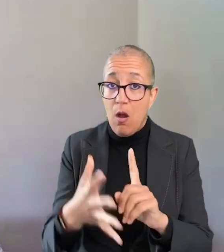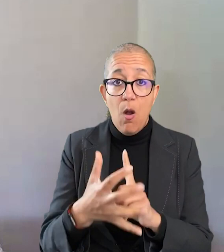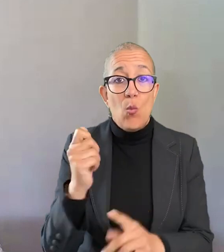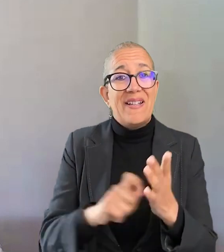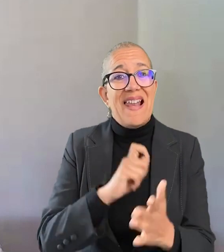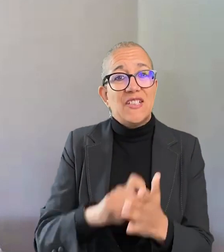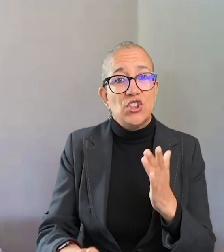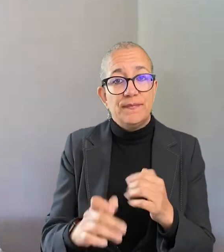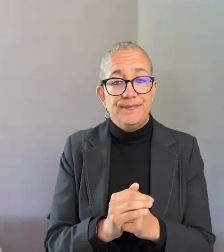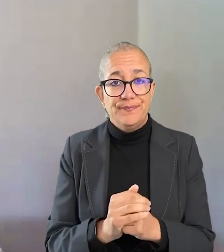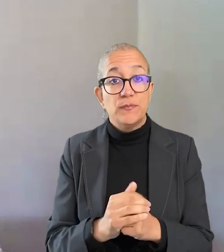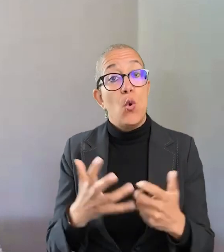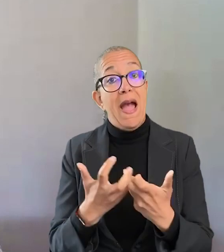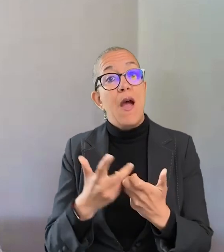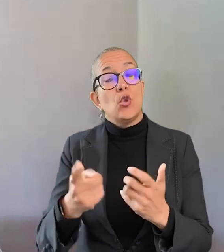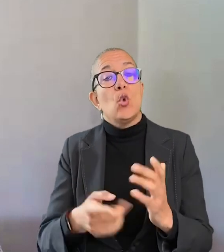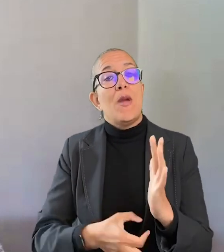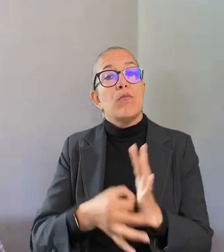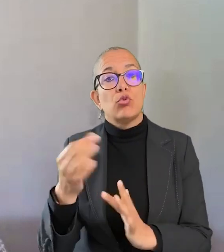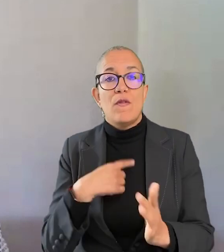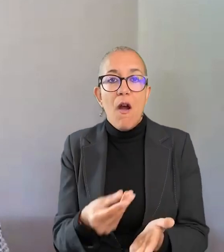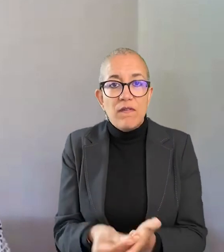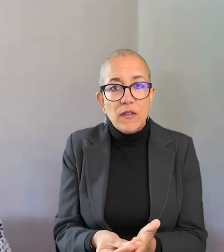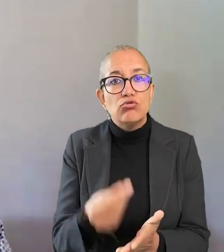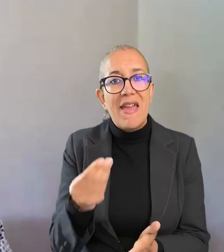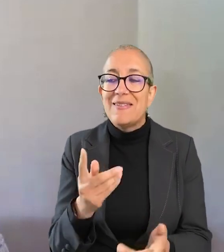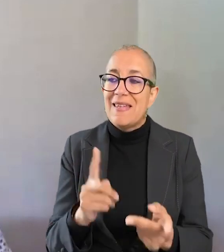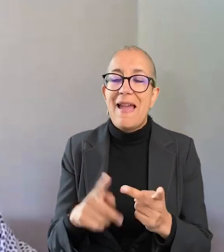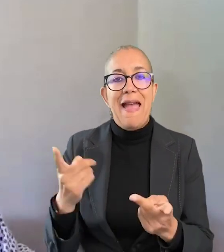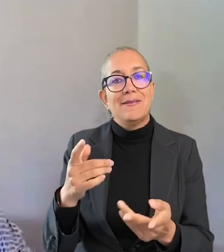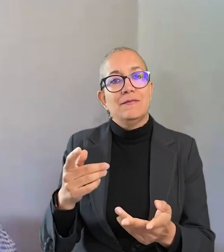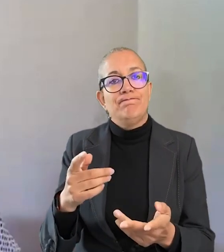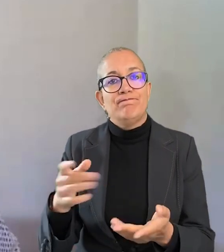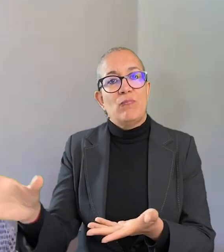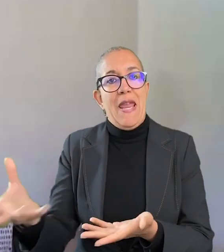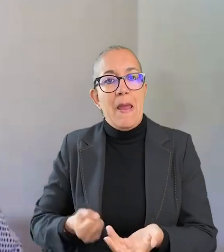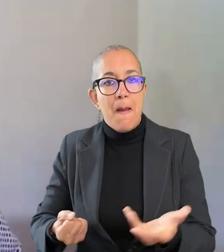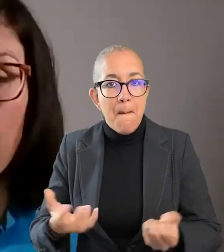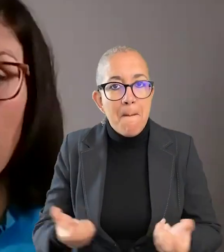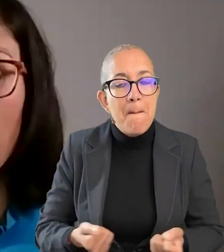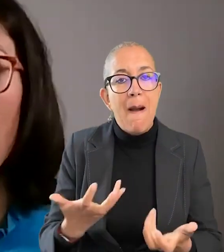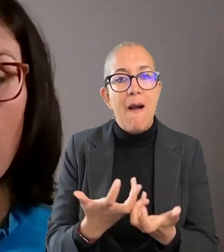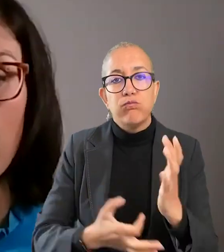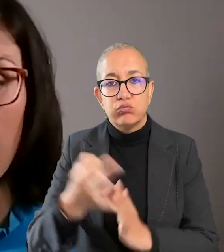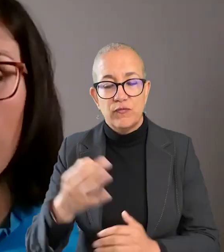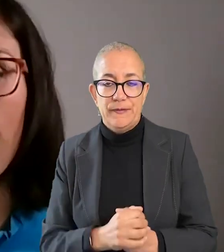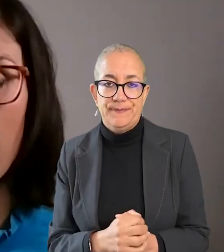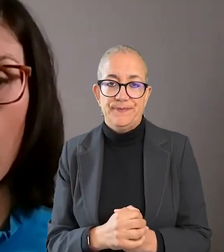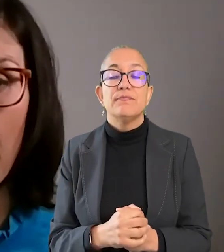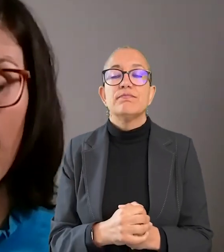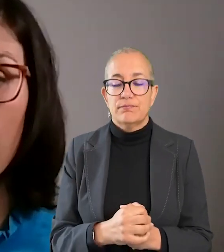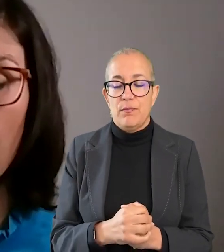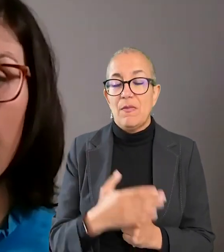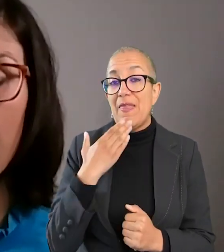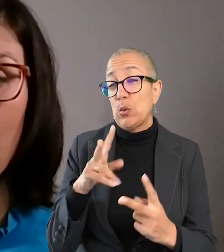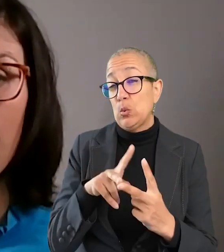you improve our fundraising and our other sources of income? Yeah, thank you. Well, I think there's 2 parts to this. I mean, first of